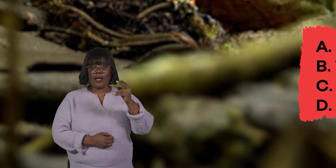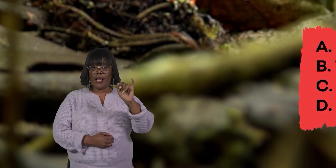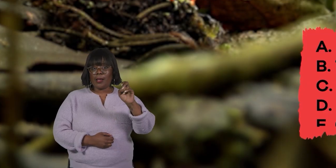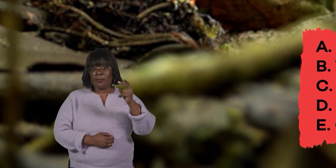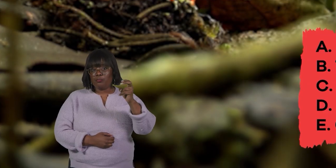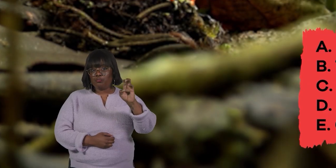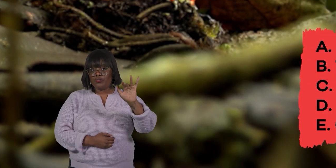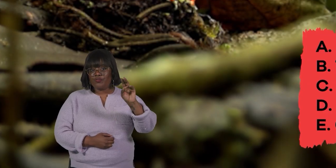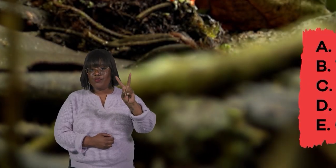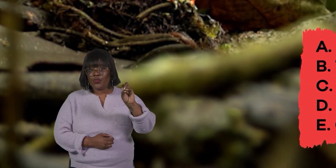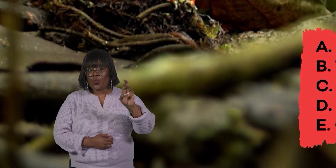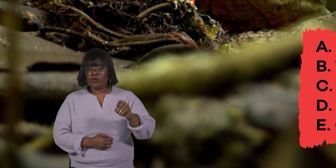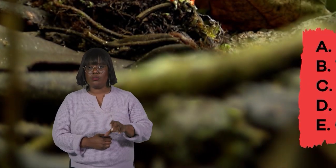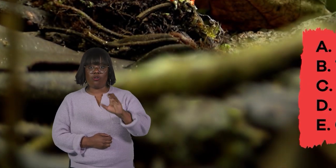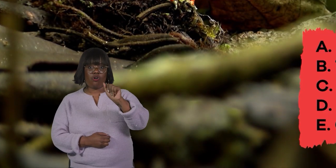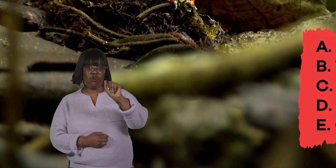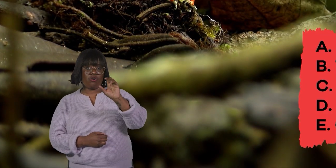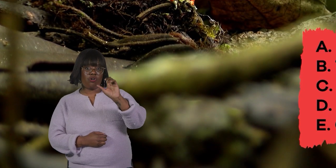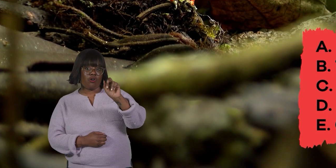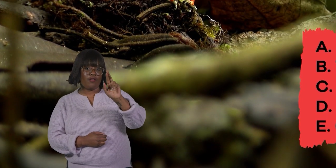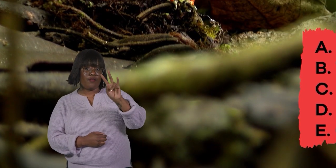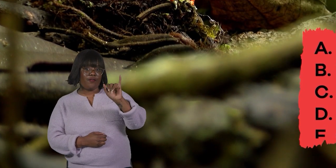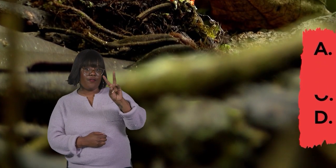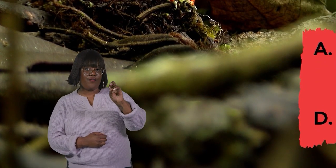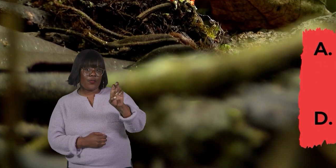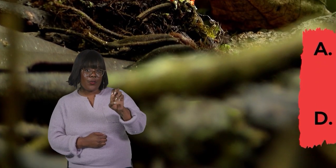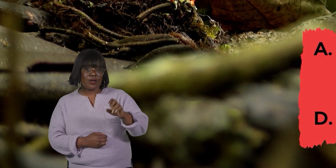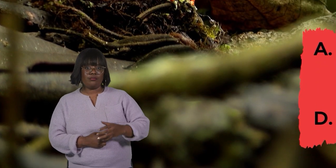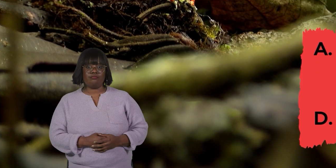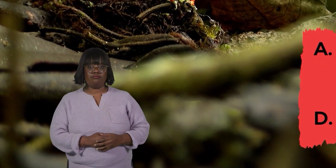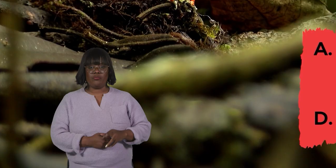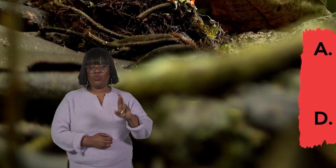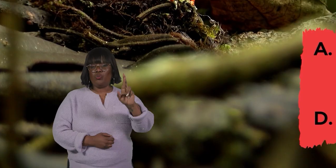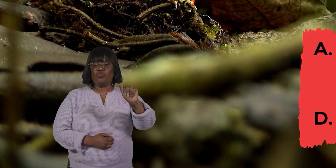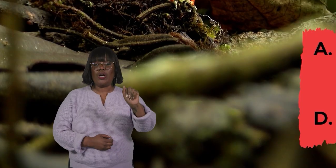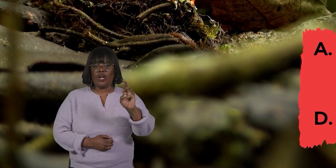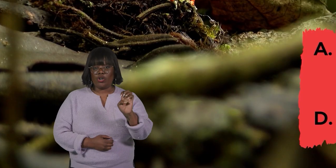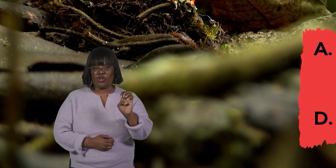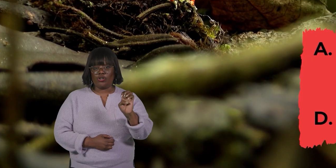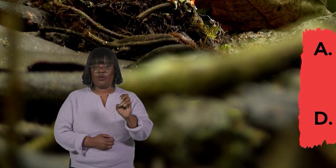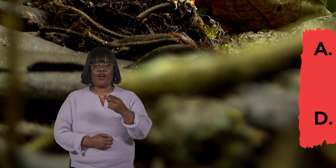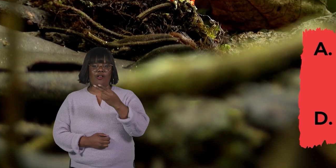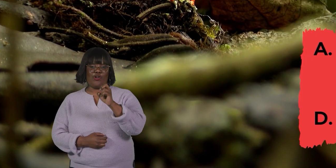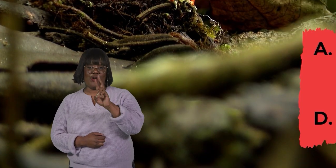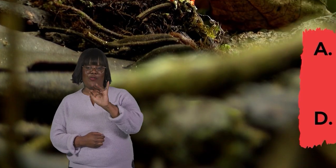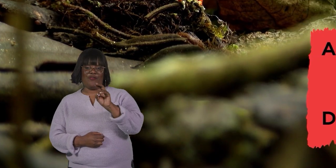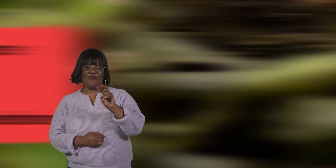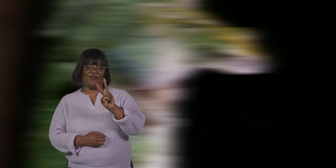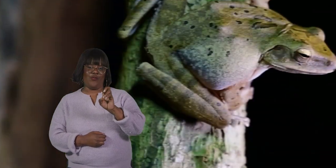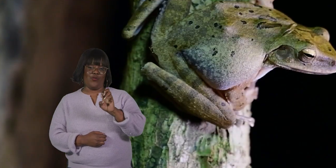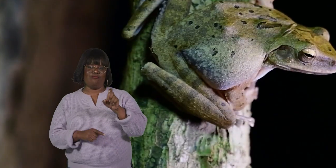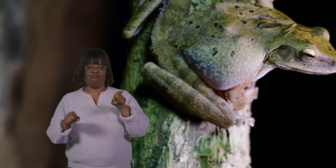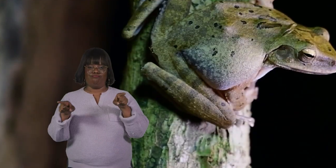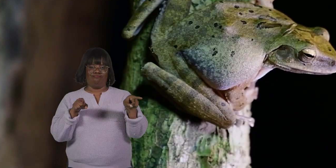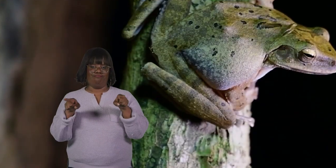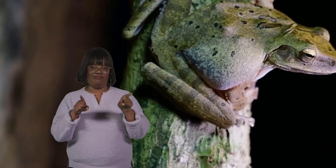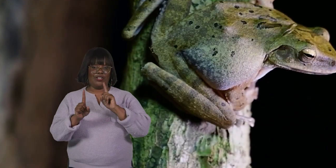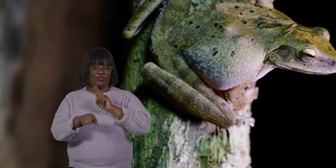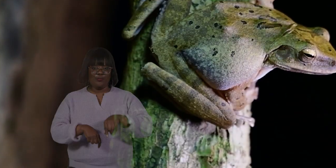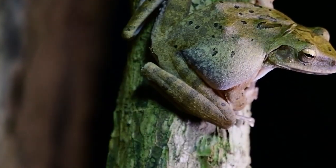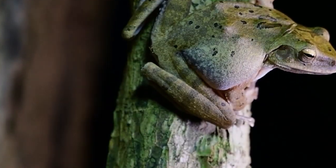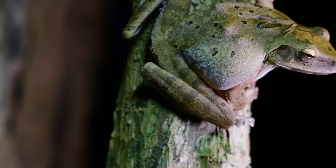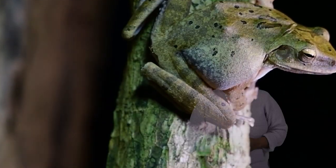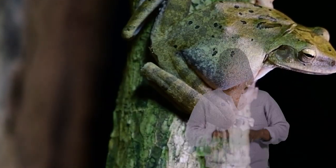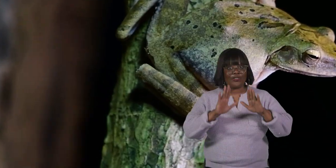E. Carnivore A. Rare and D. Herbivore Excellent